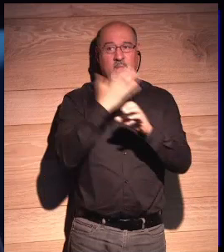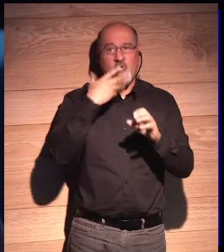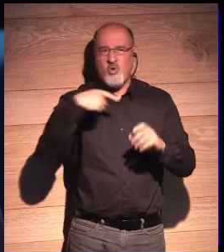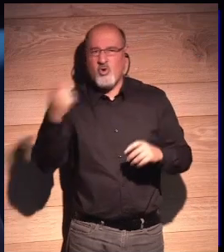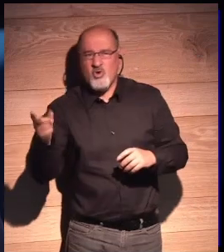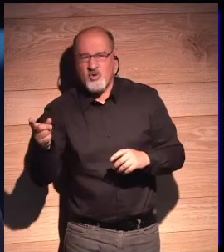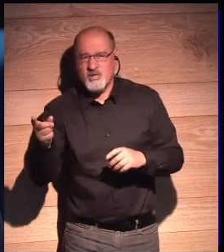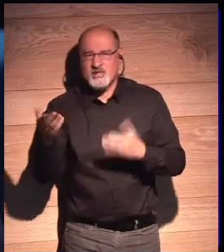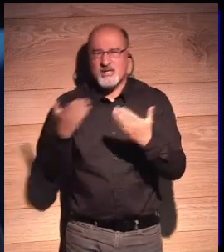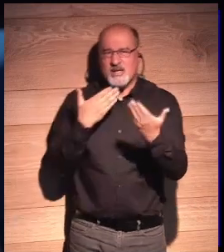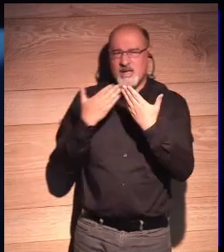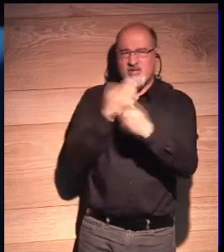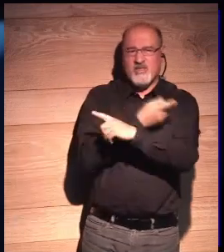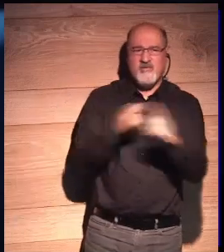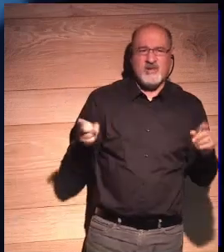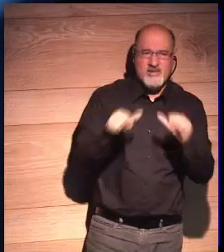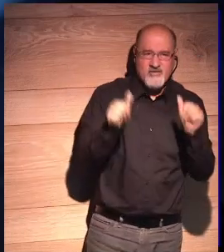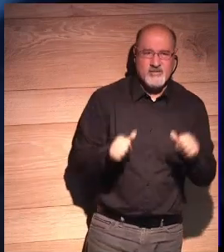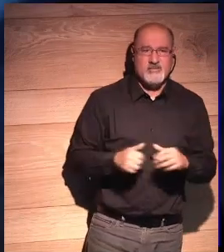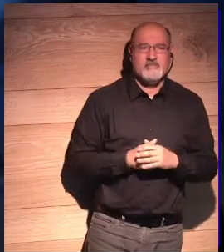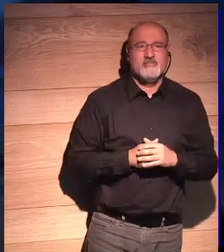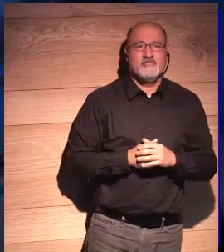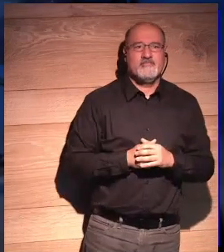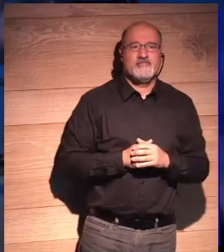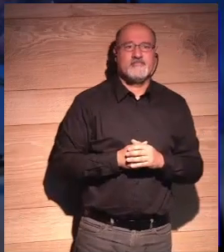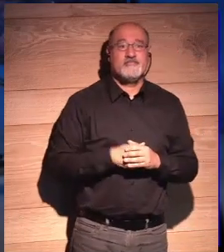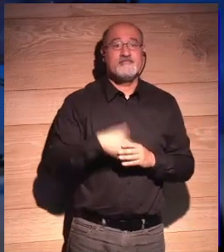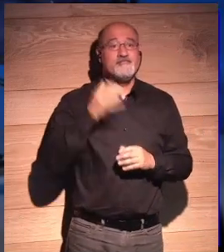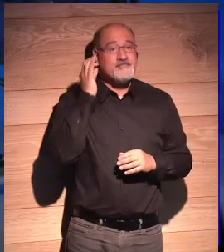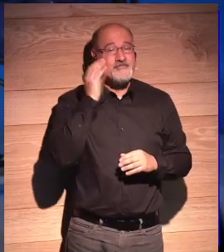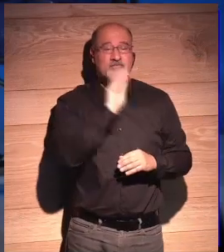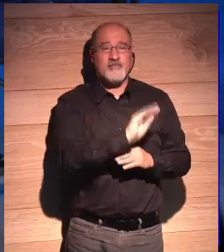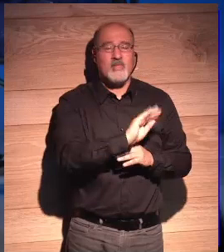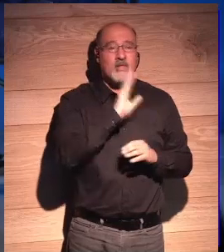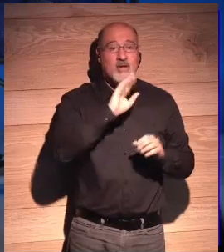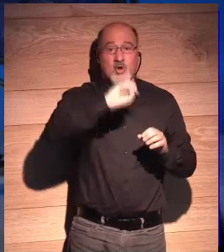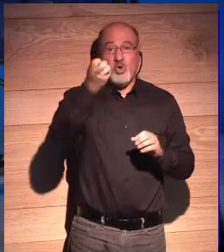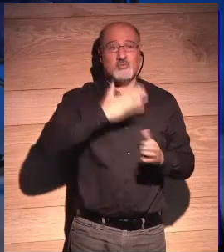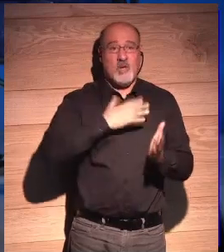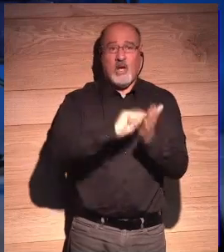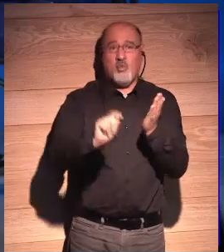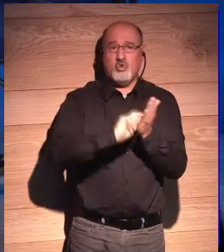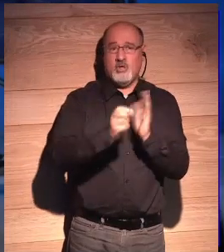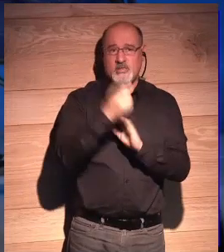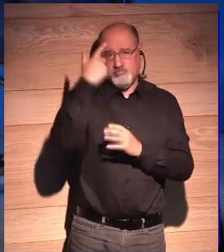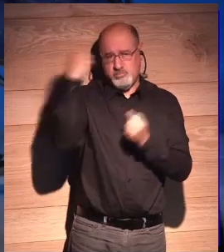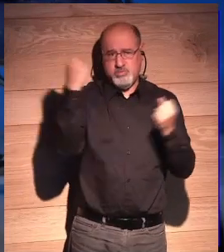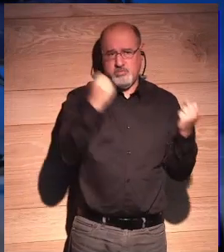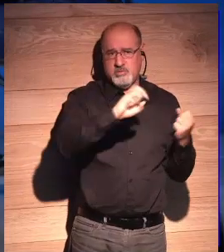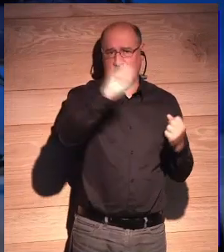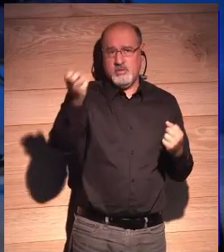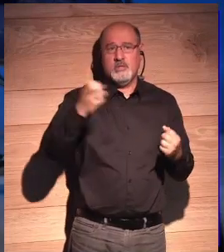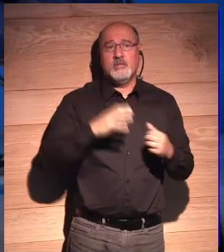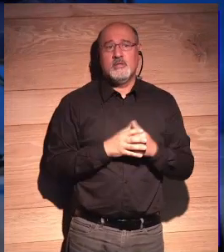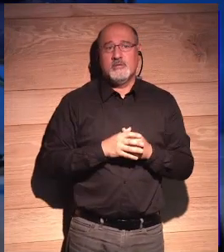relationship. Me gustaría que habláramos de I would like us to talk about your influences beyond comic books from